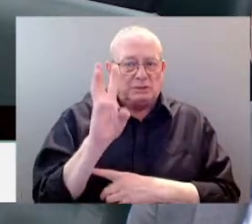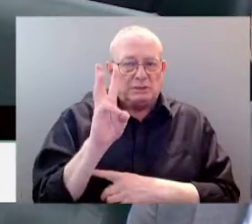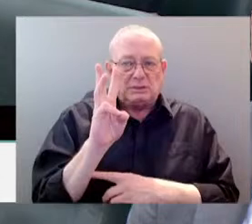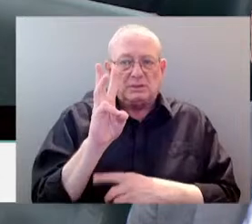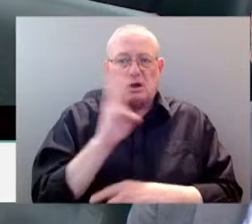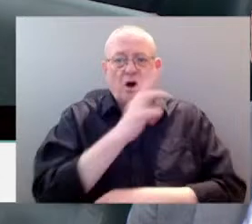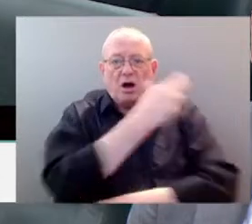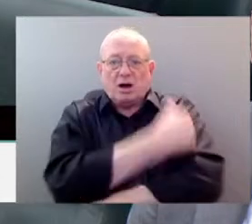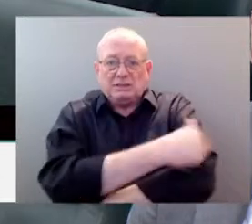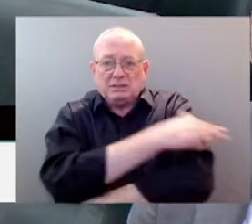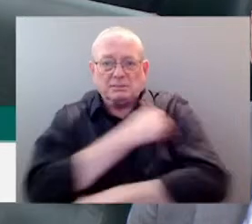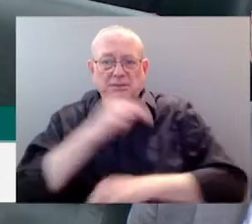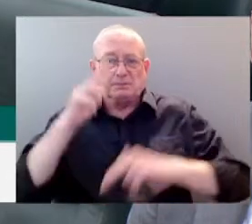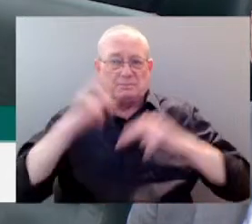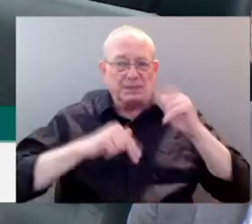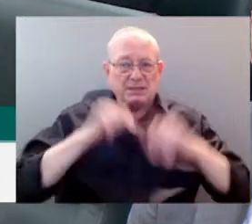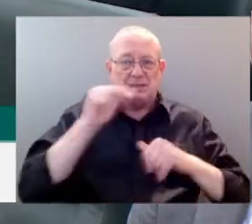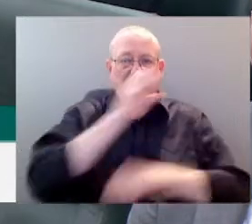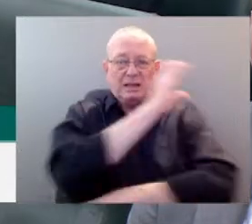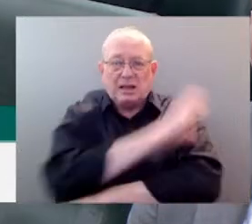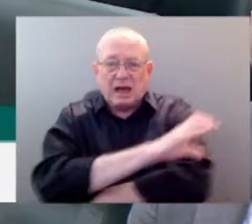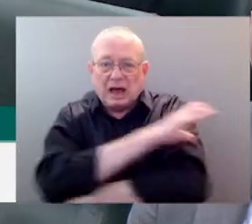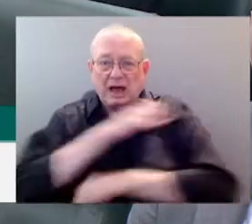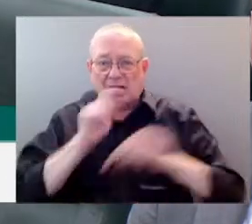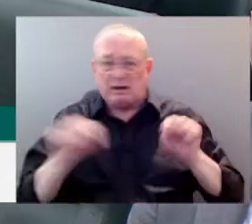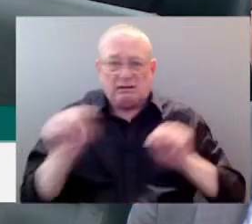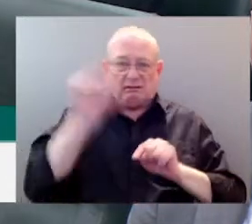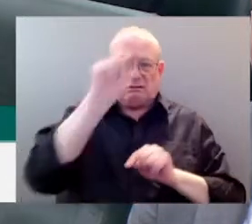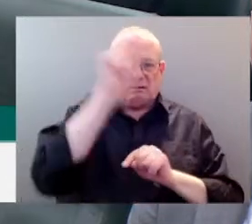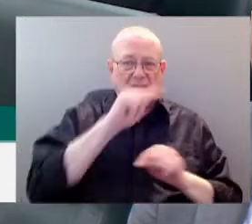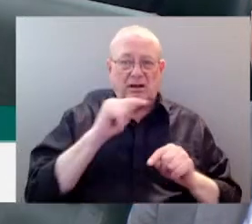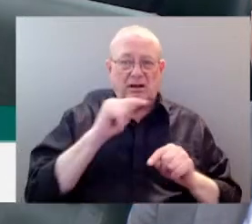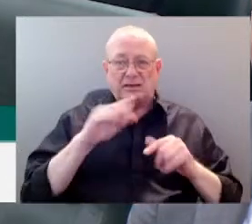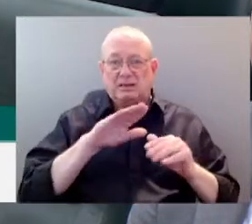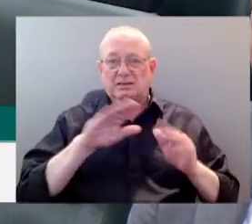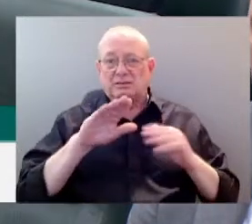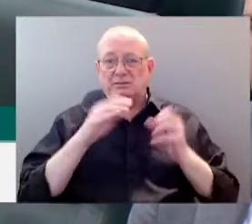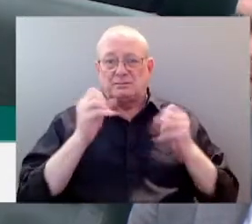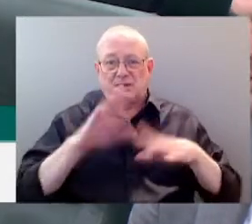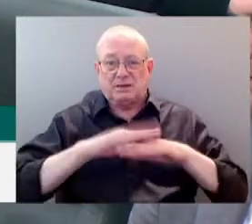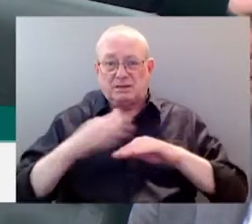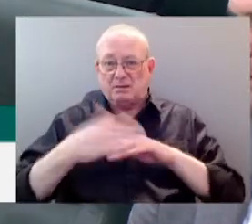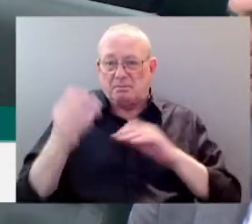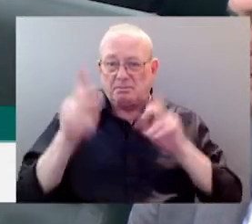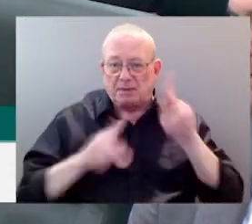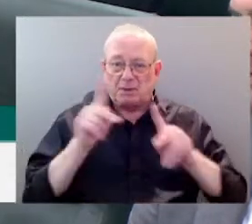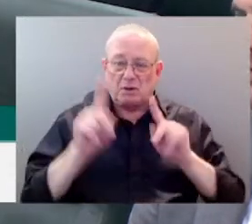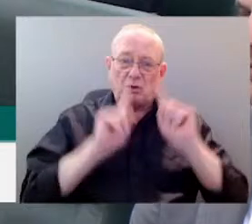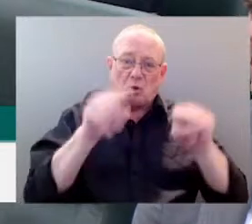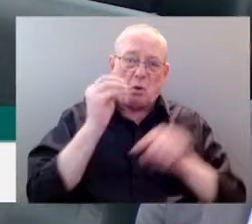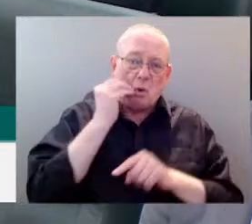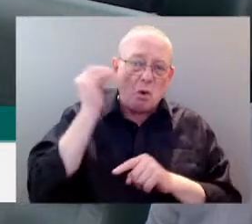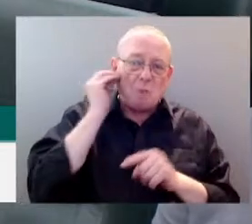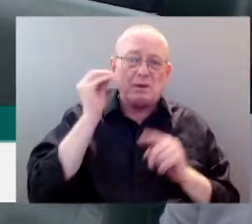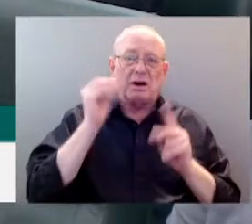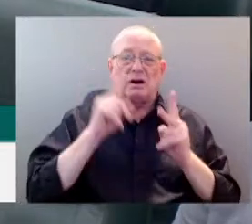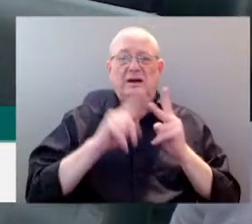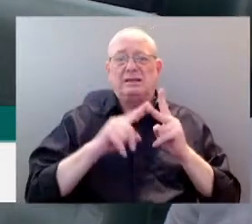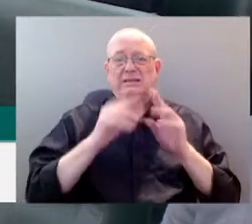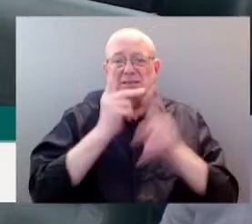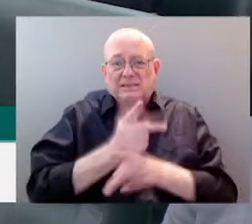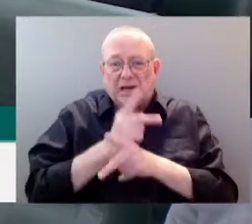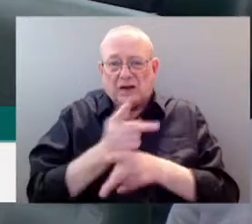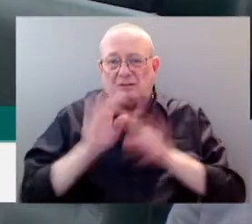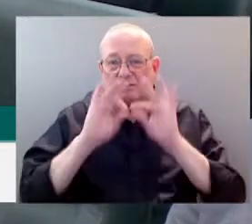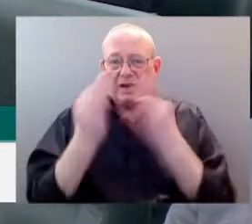of the time it works out just fine because they have family who will take care of them they go home to their own home on on occasion there